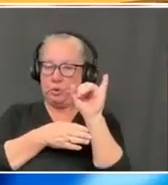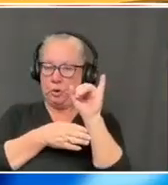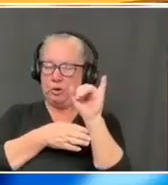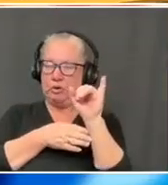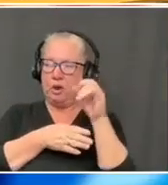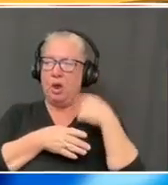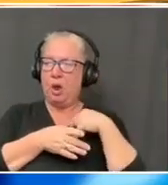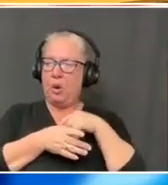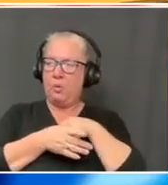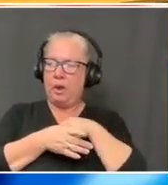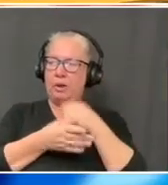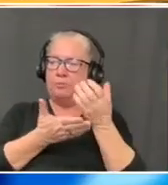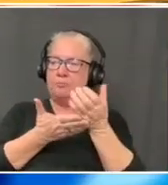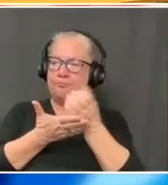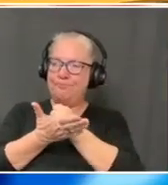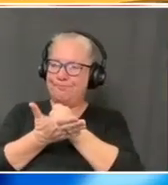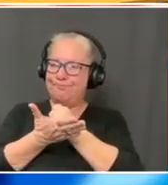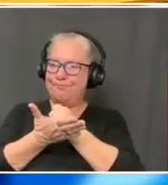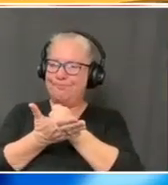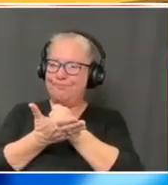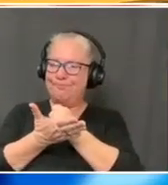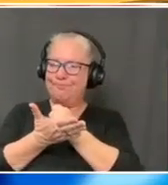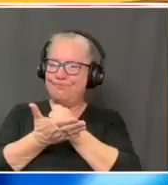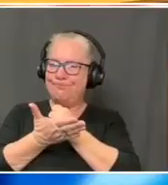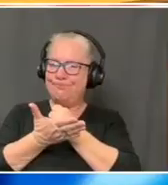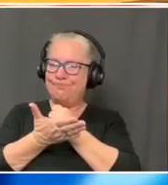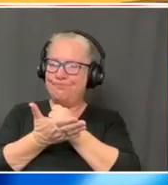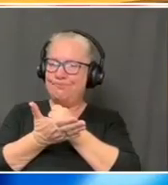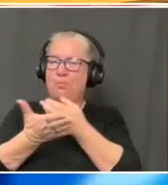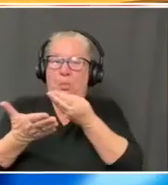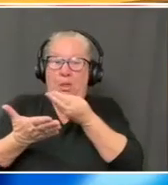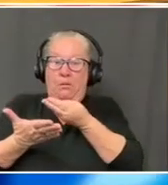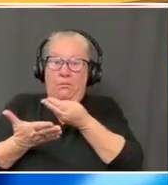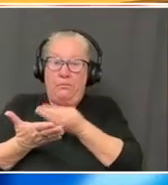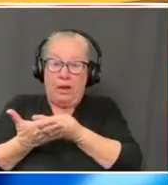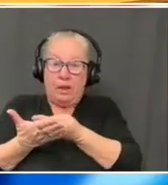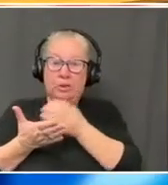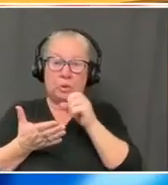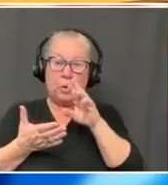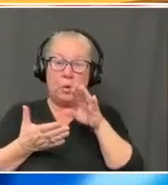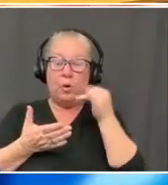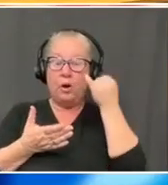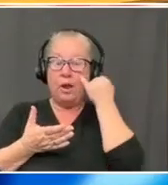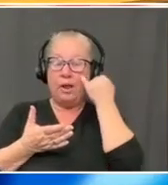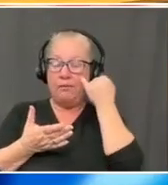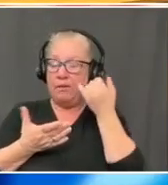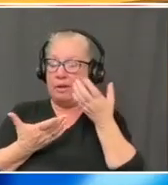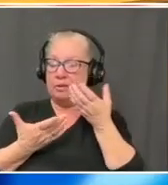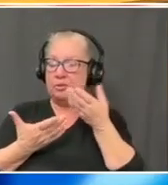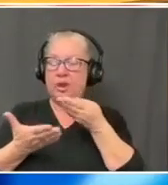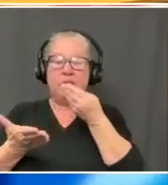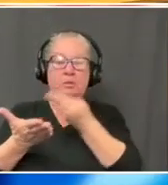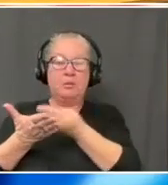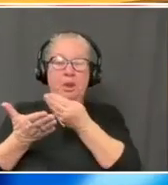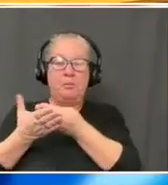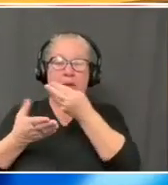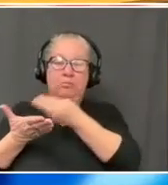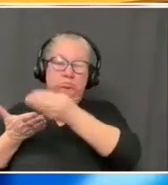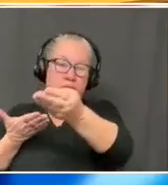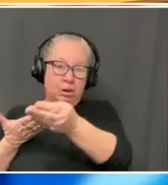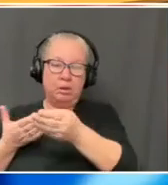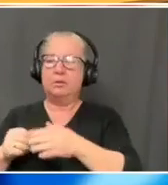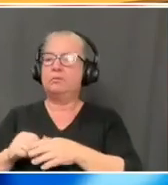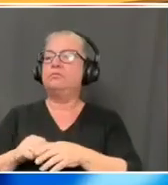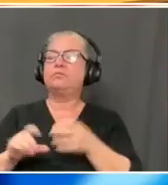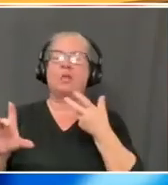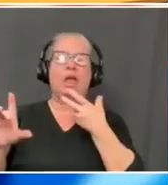this premium, or is this just money out the door and there's no impact coming back to the district? No, so what